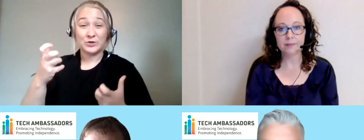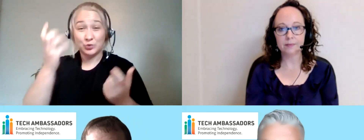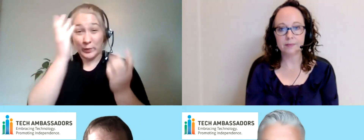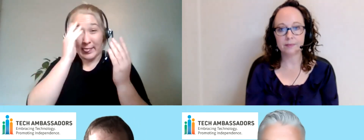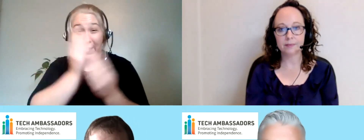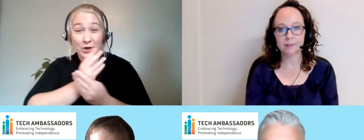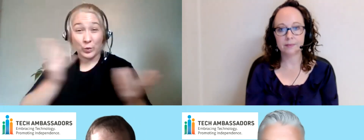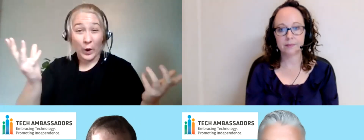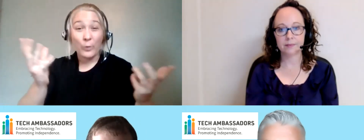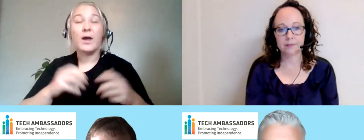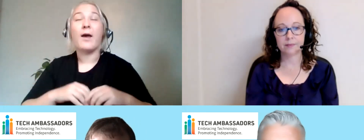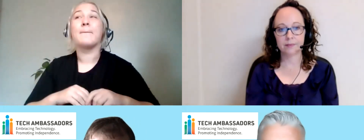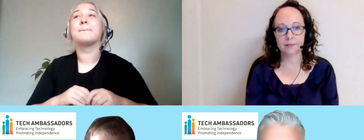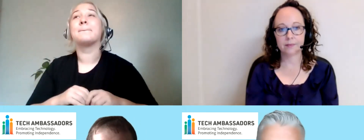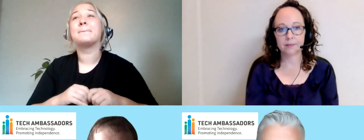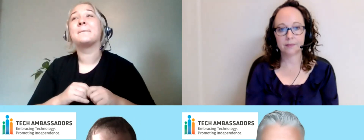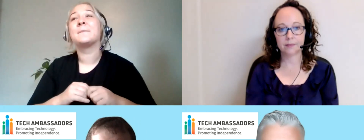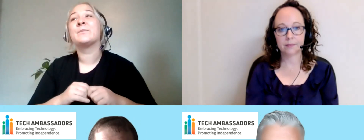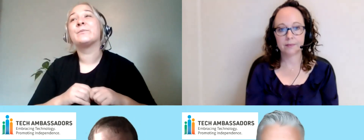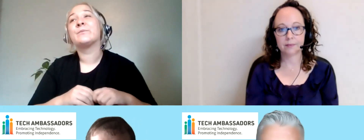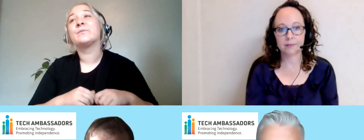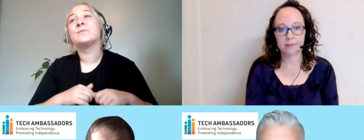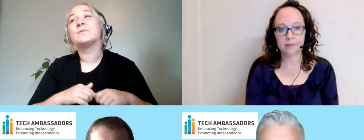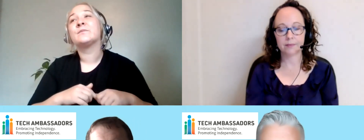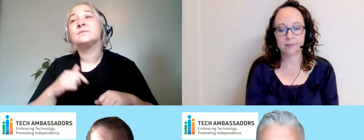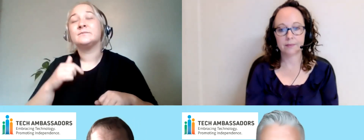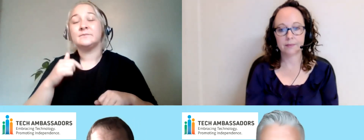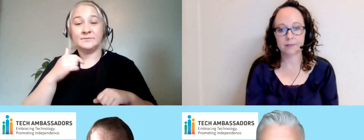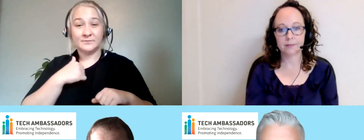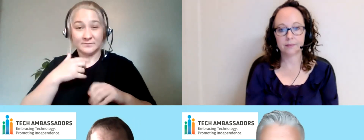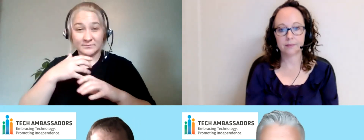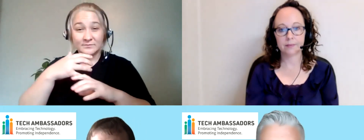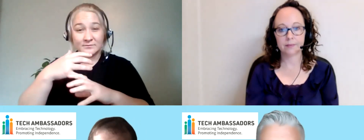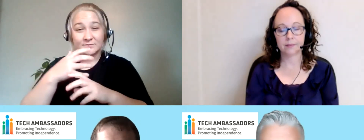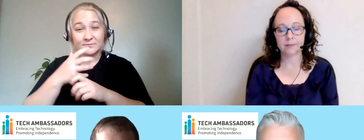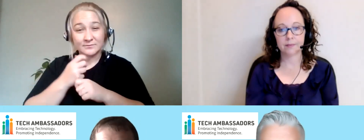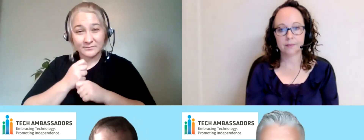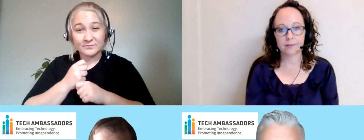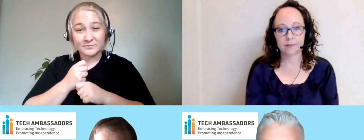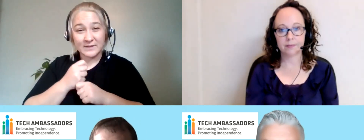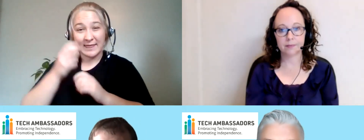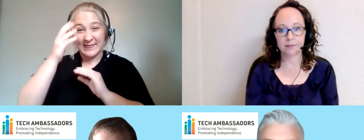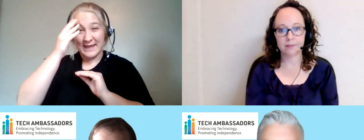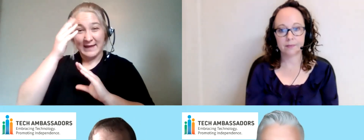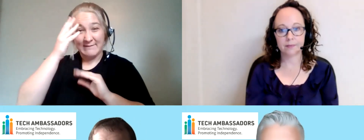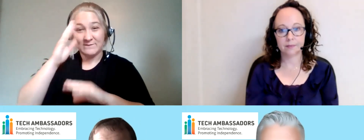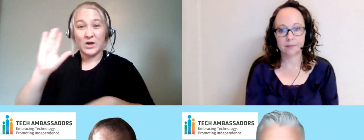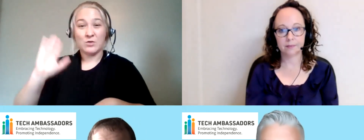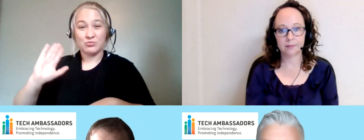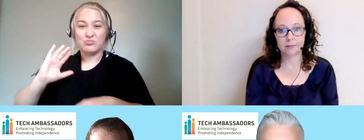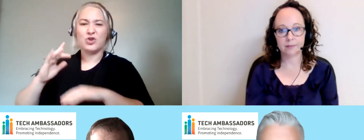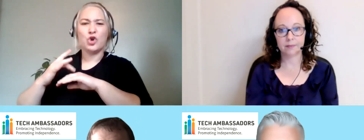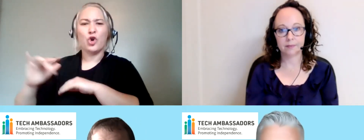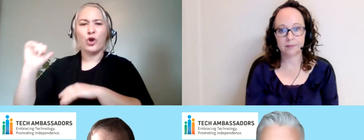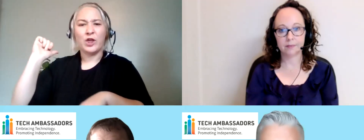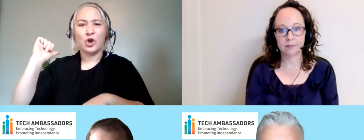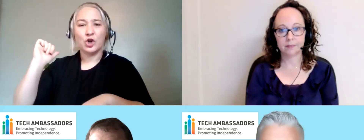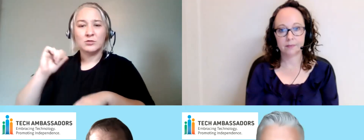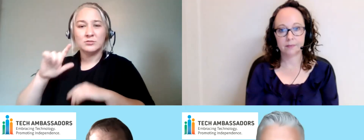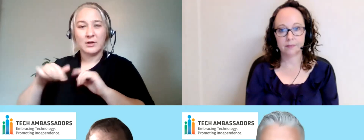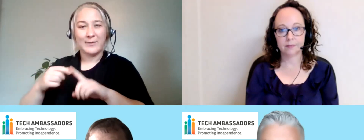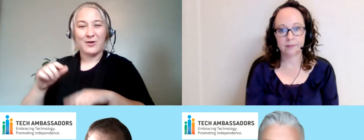know, like I got the info earlier about the A site,